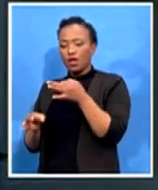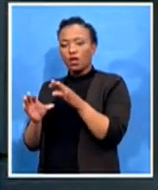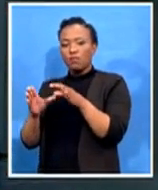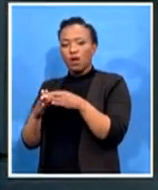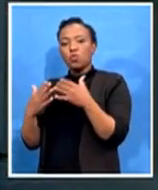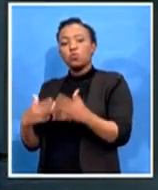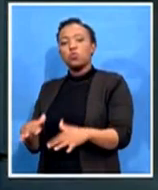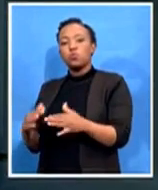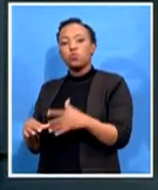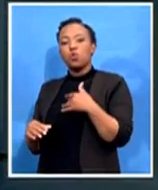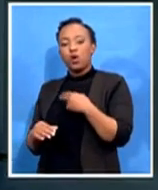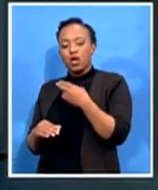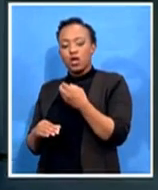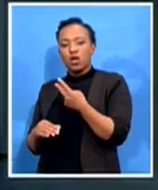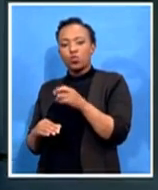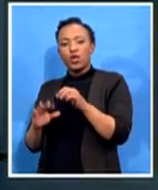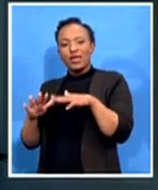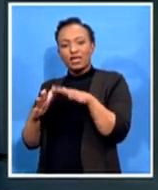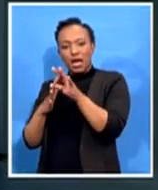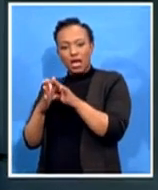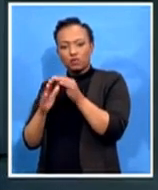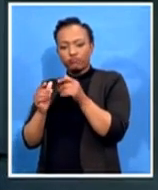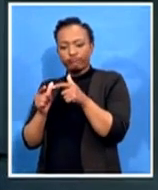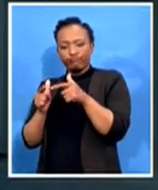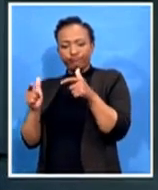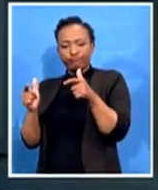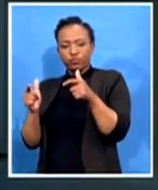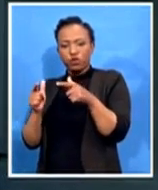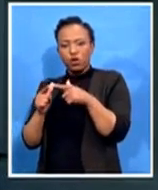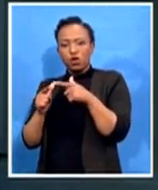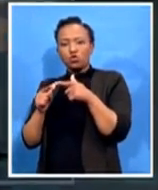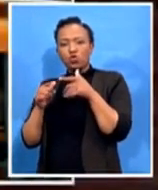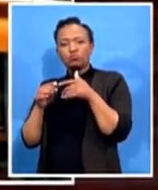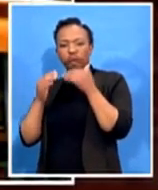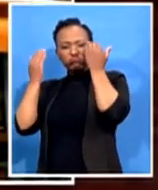is bigger. How would you judge that growth? Look,